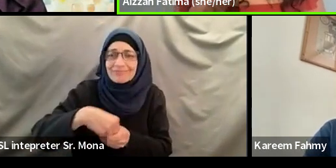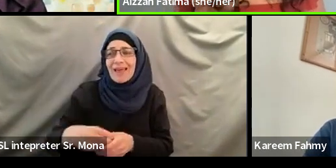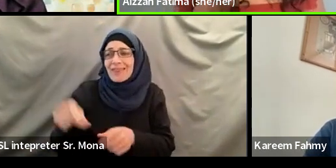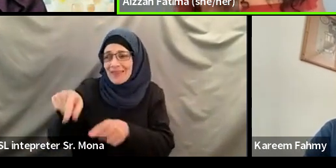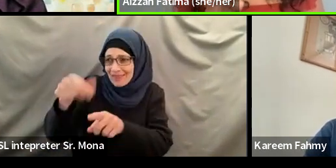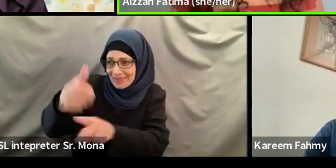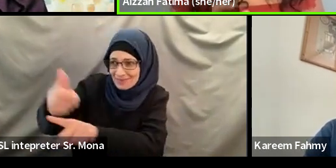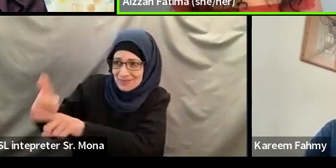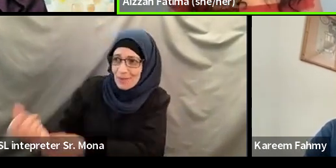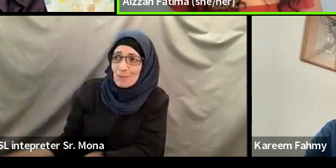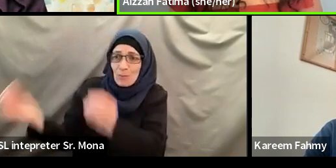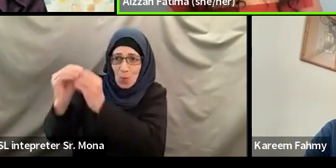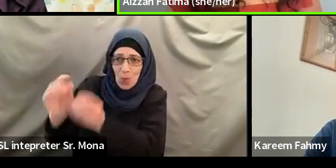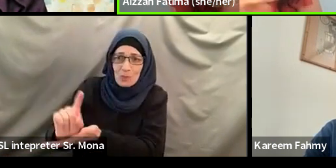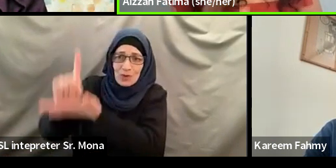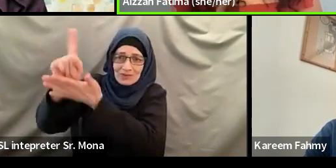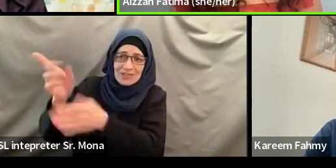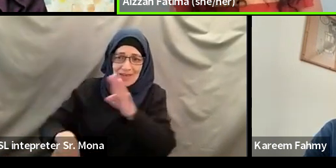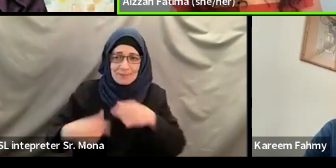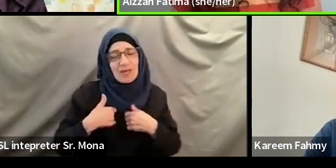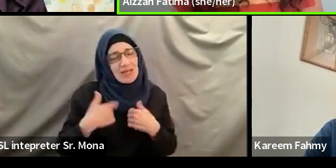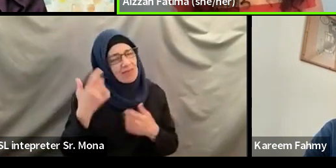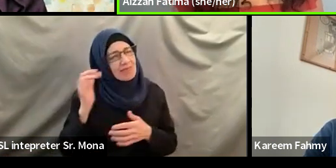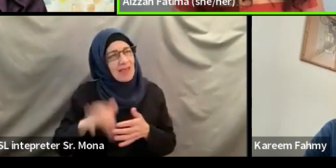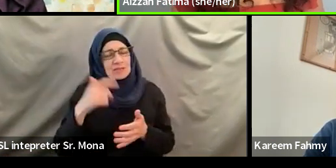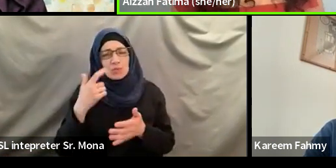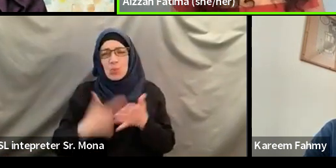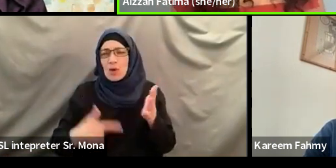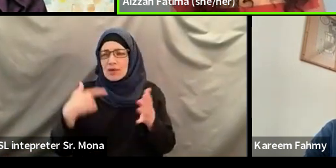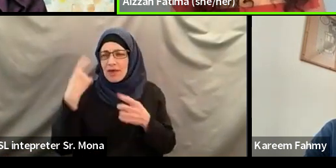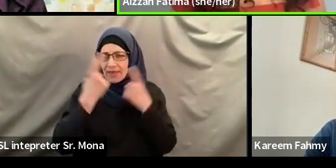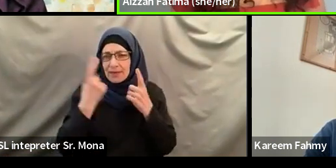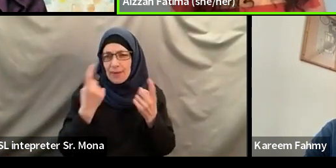kind of like what I'm thinking about these days as I'm making art.